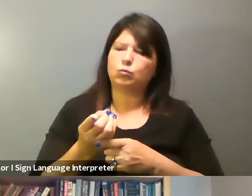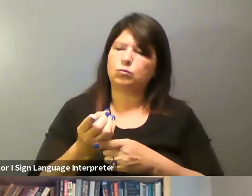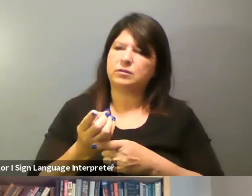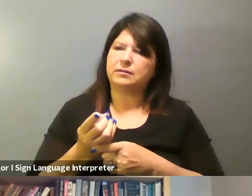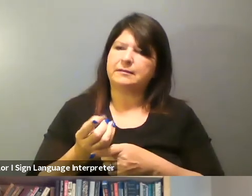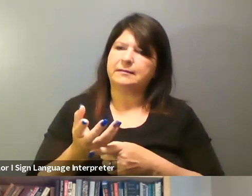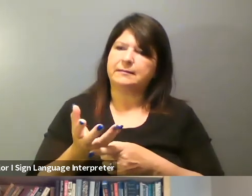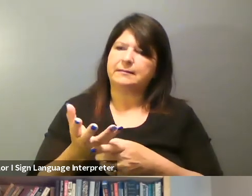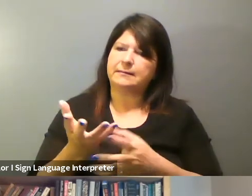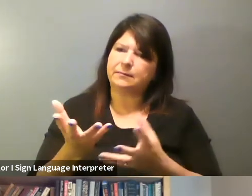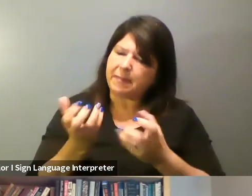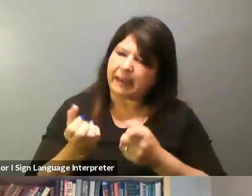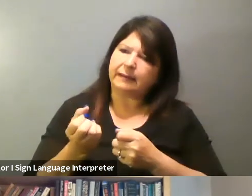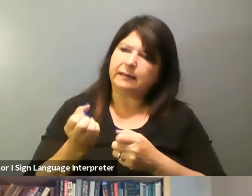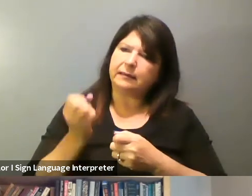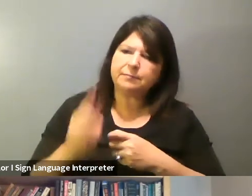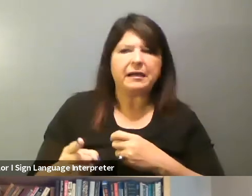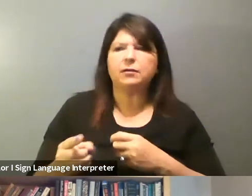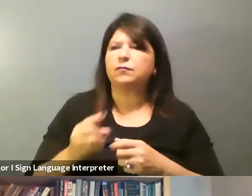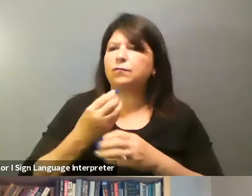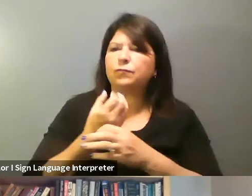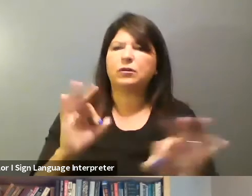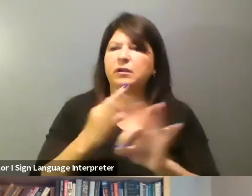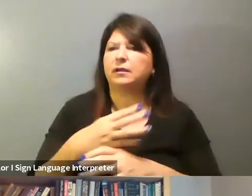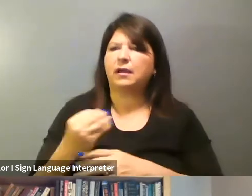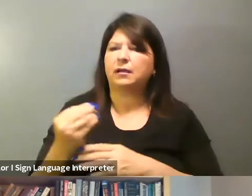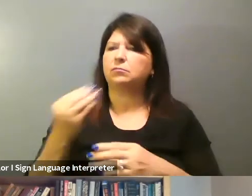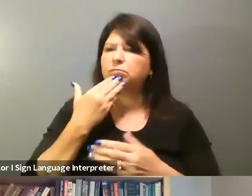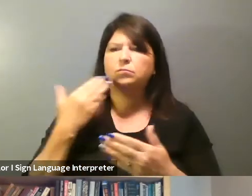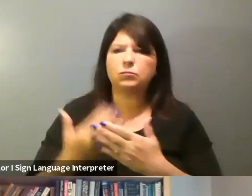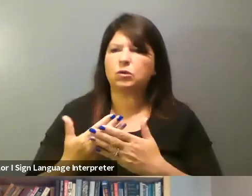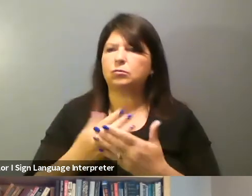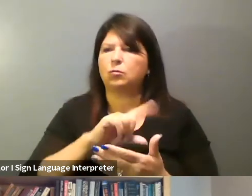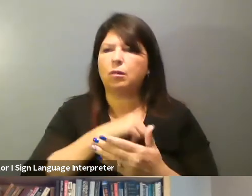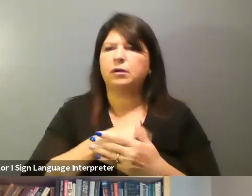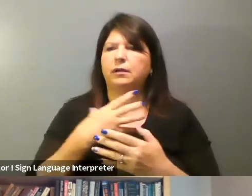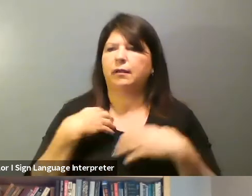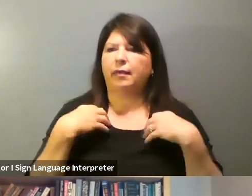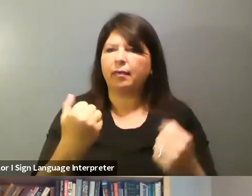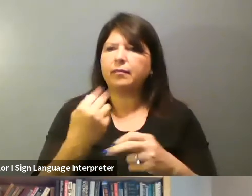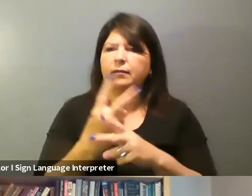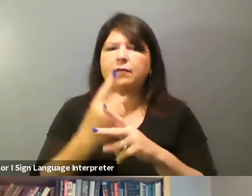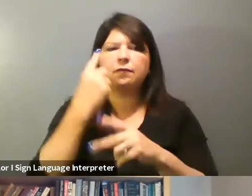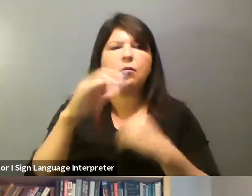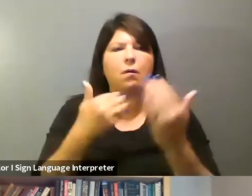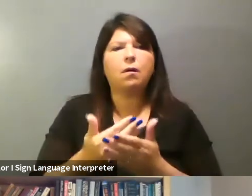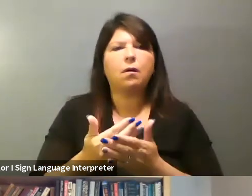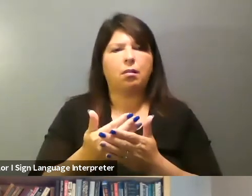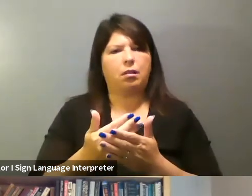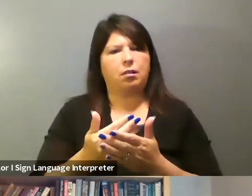for all. And I know at the hospital wasn't doing that. And it just